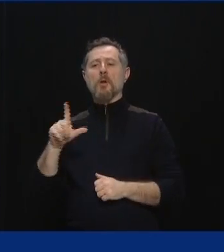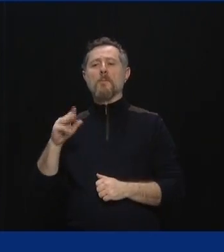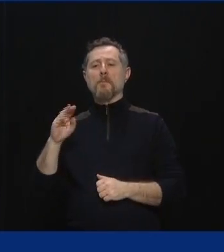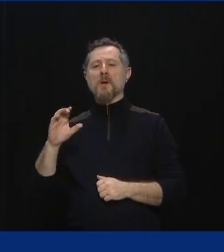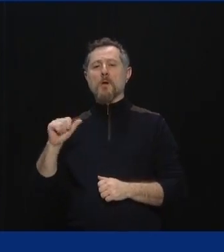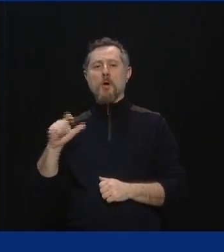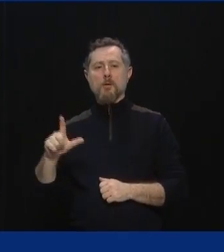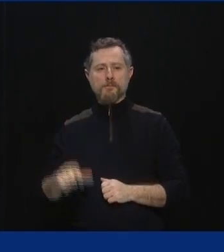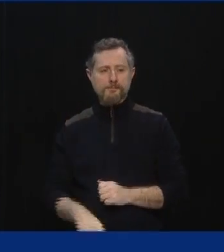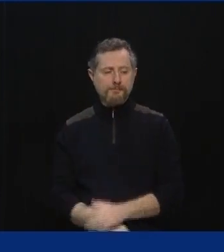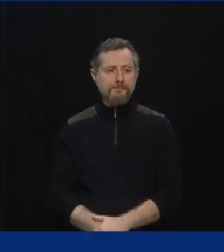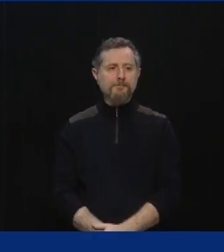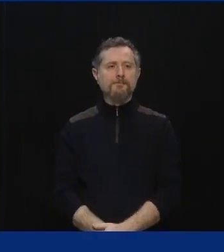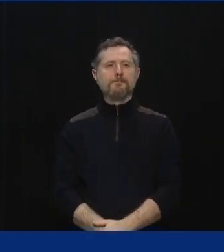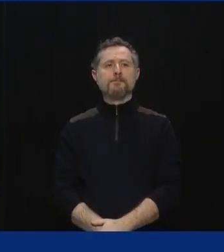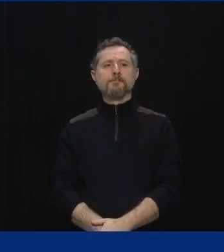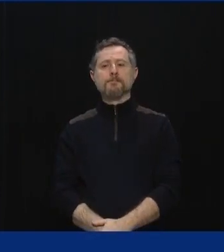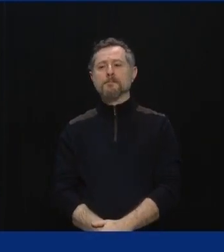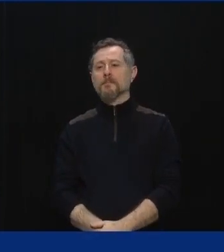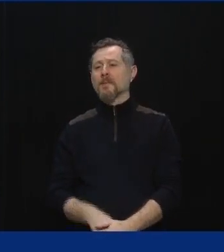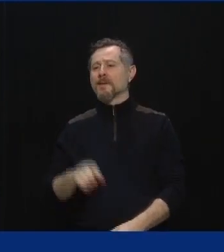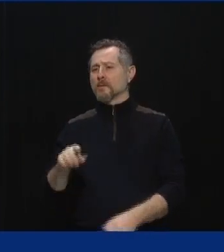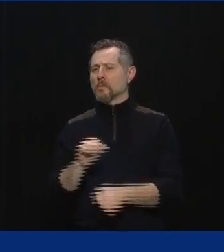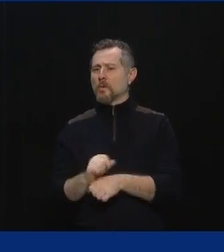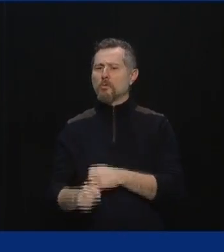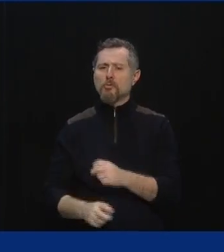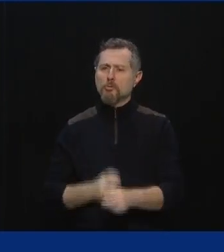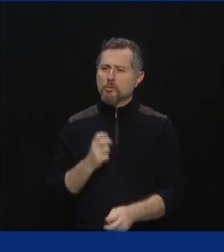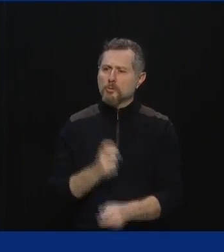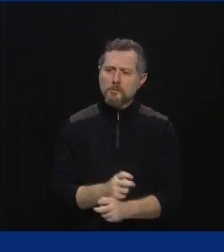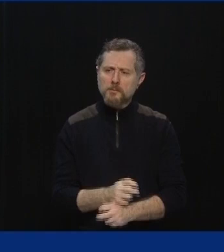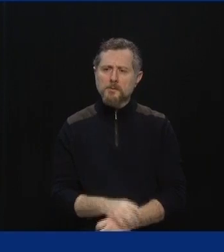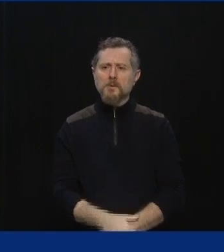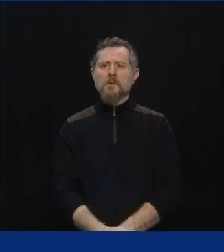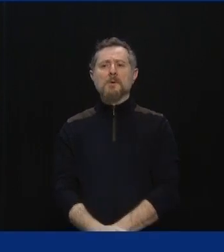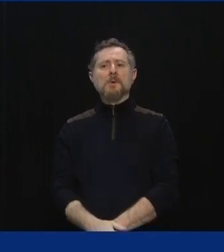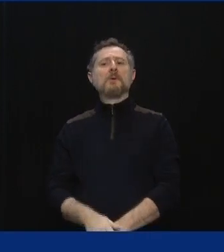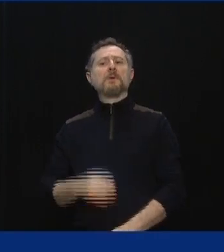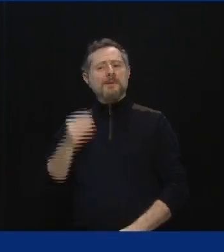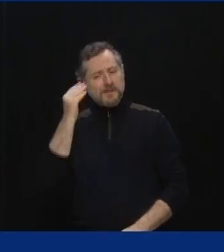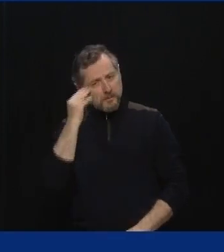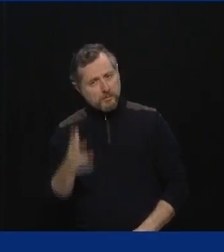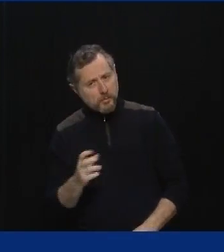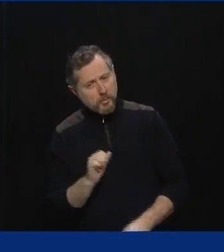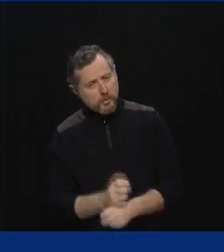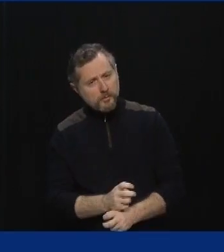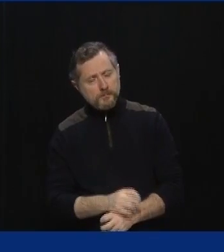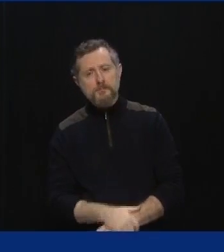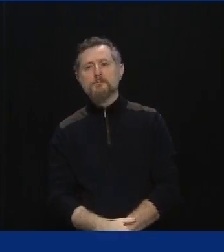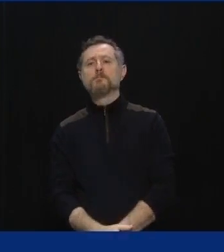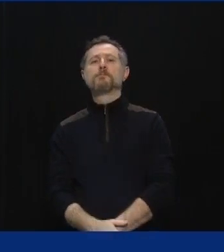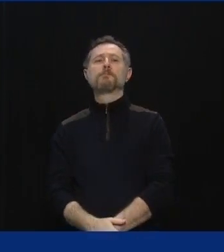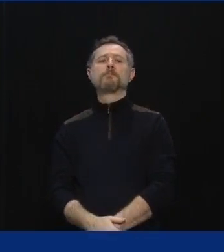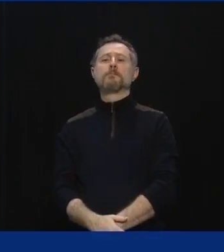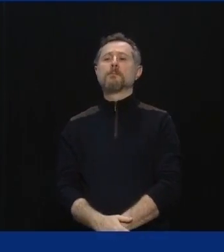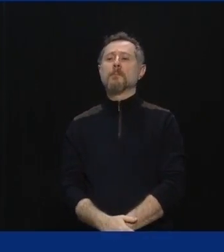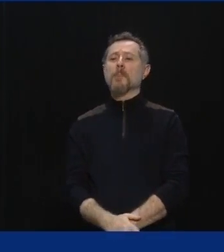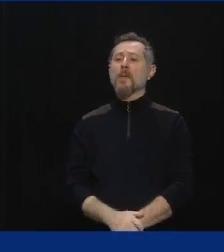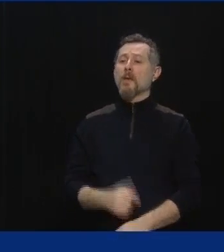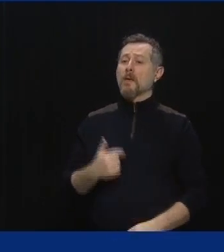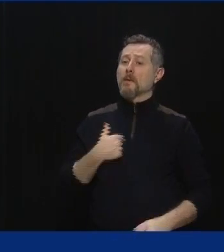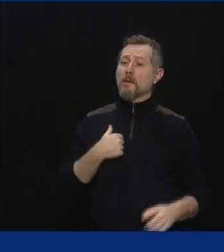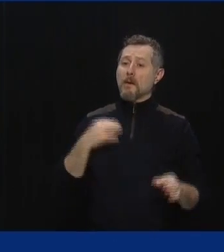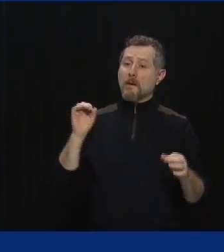And his determination, his hard work, and this was hard. I mean, I don't think any words can describe